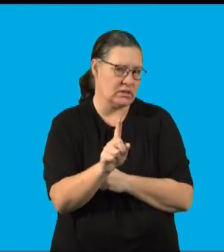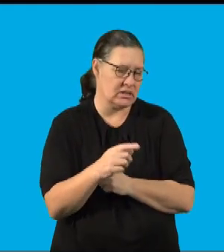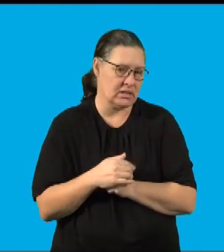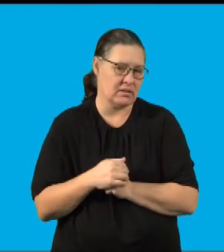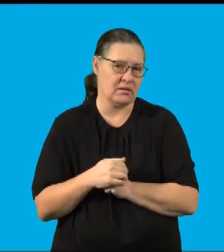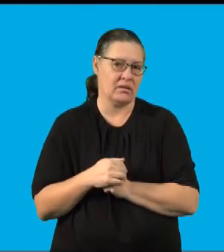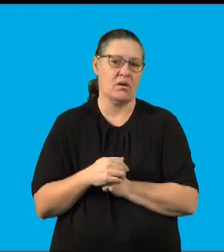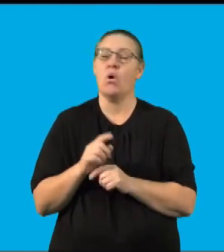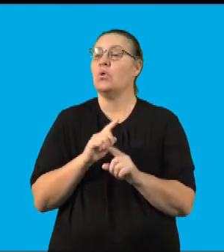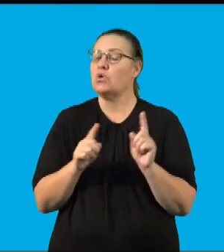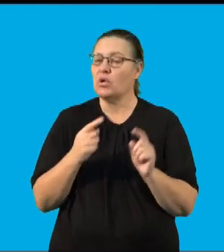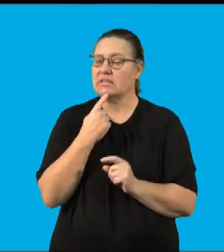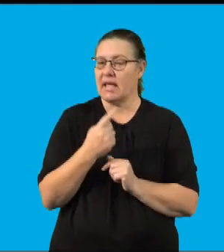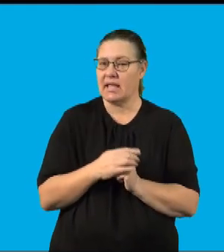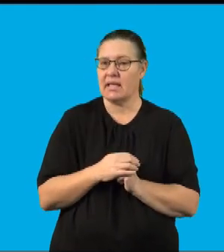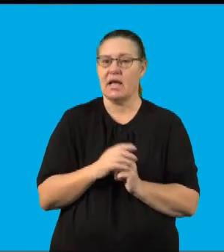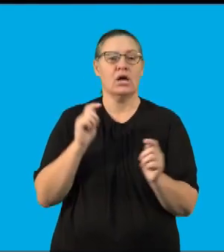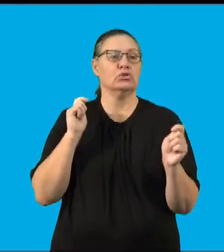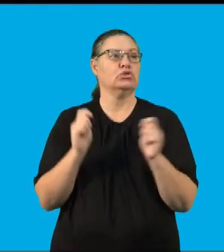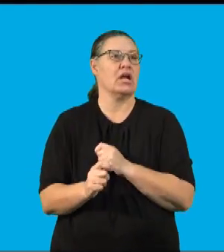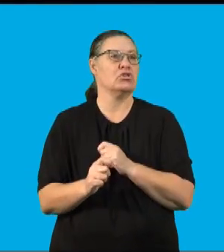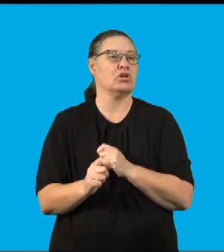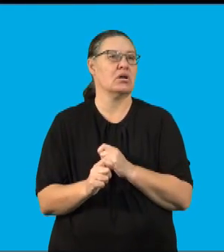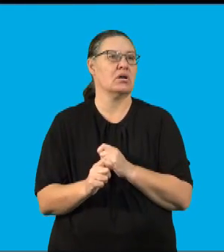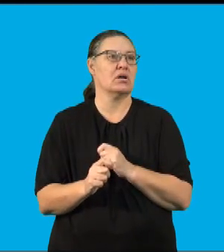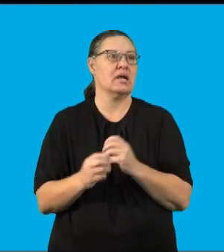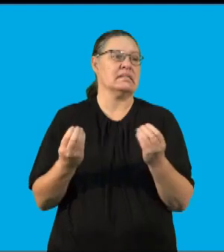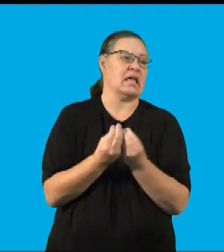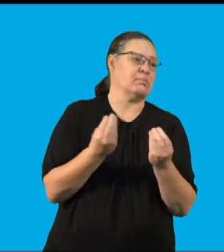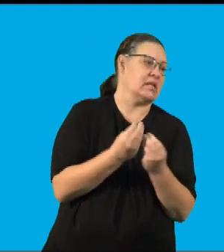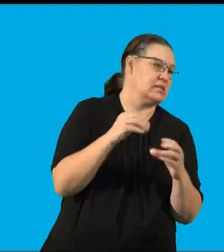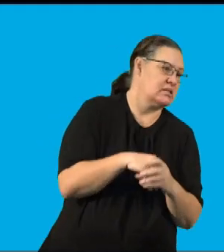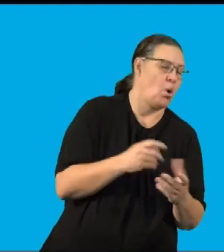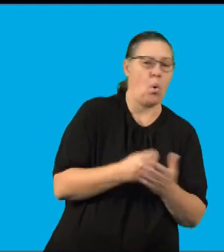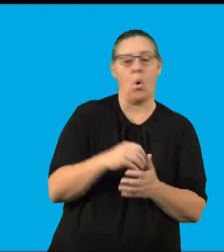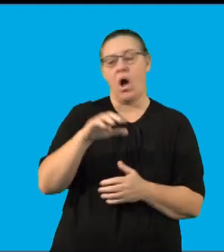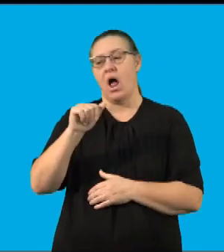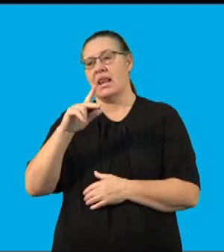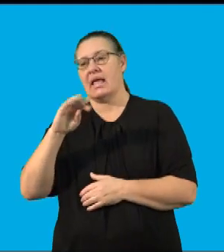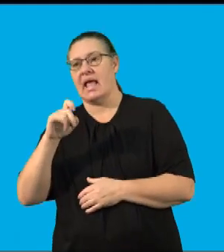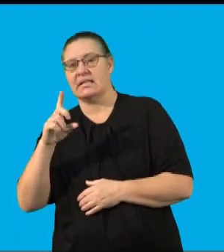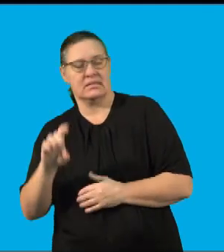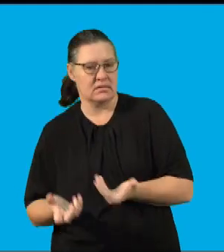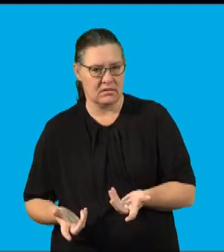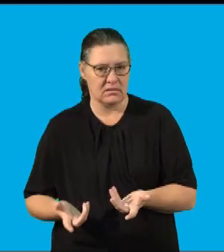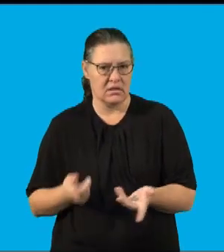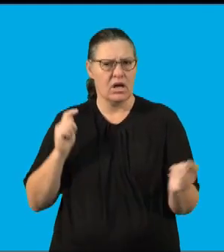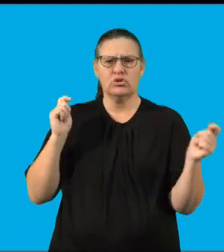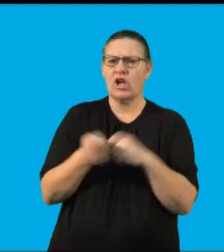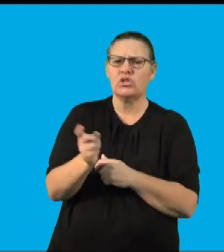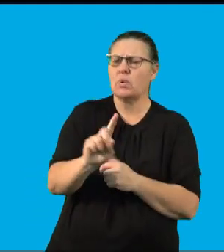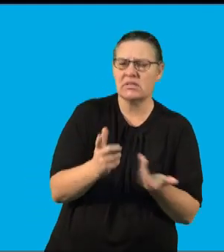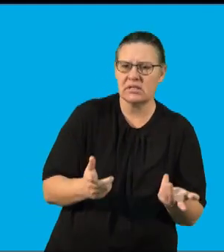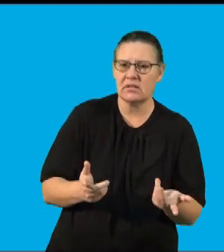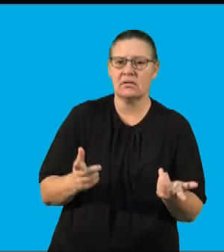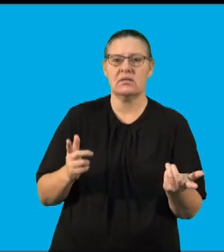they changing here? We are not going to be saying that they are changing the substance or they are changing the alkane. What basically